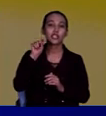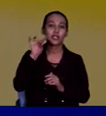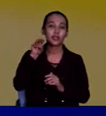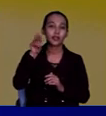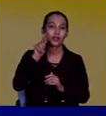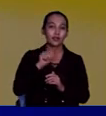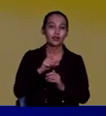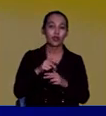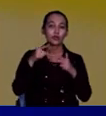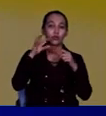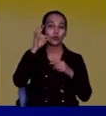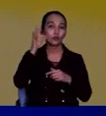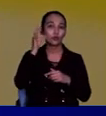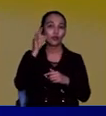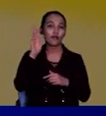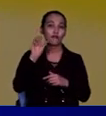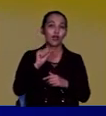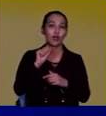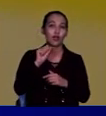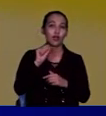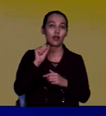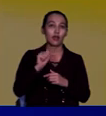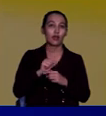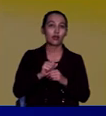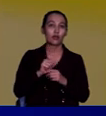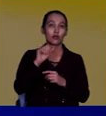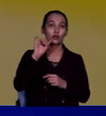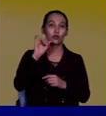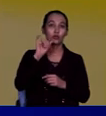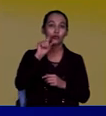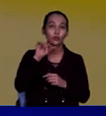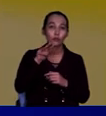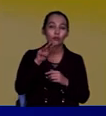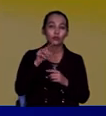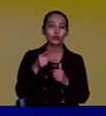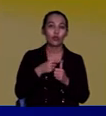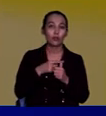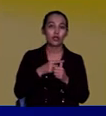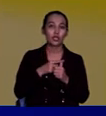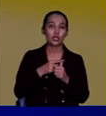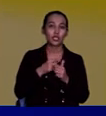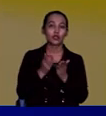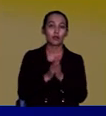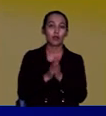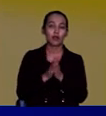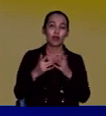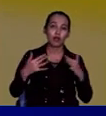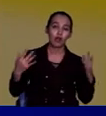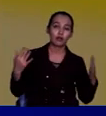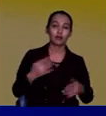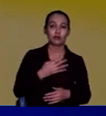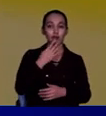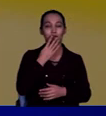va tulki bilan uzum nomli masallari dunyoning barcha tillariga tarjima qilingan.